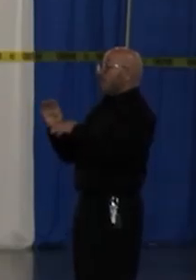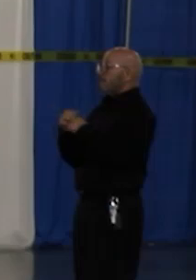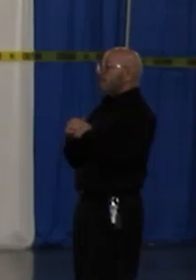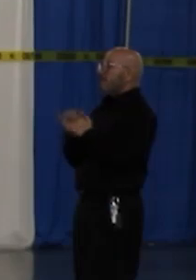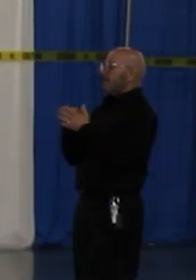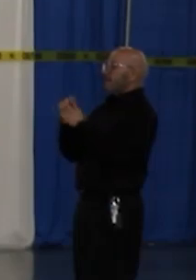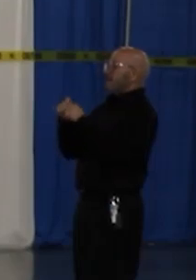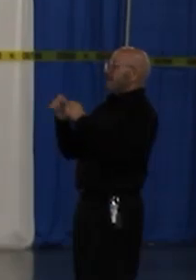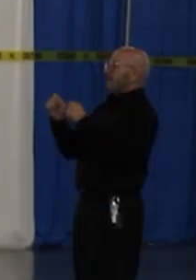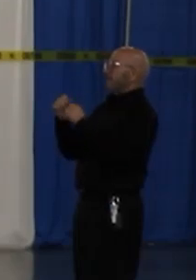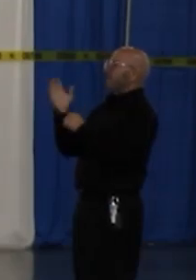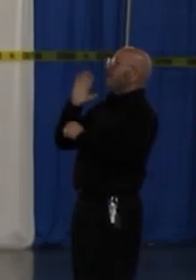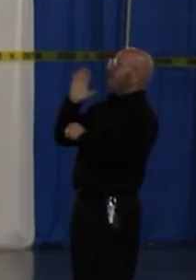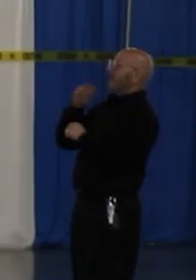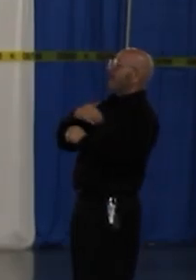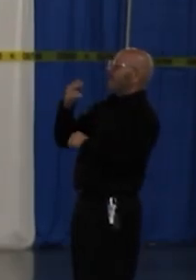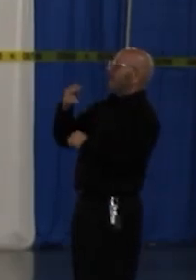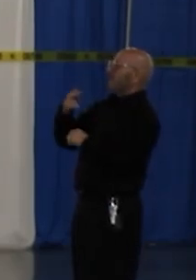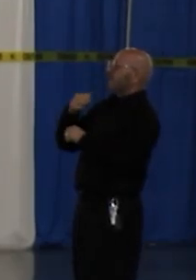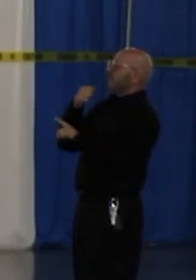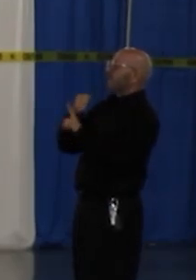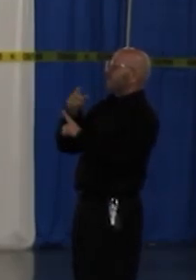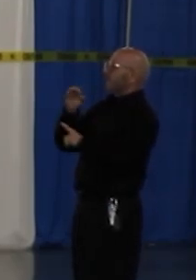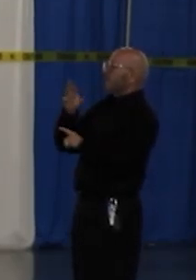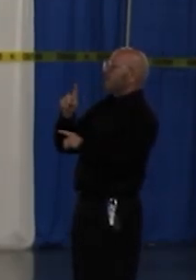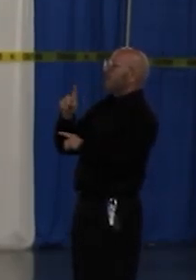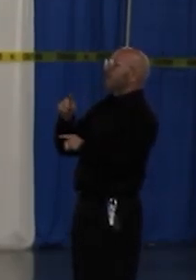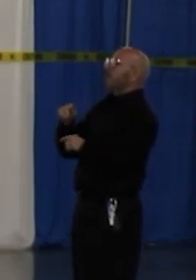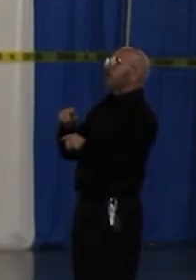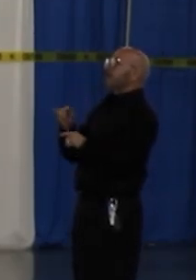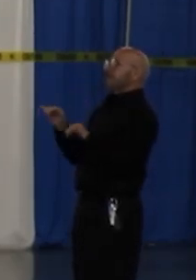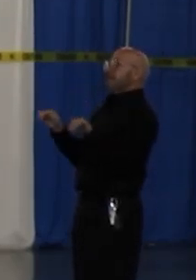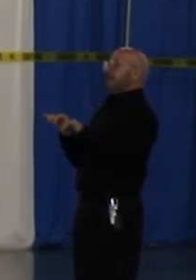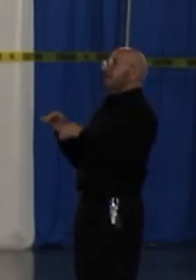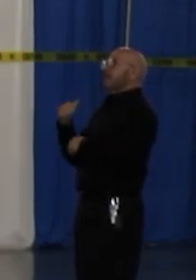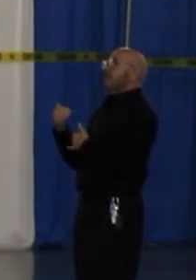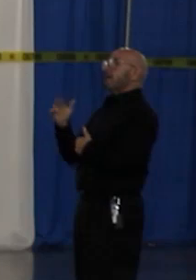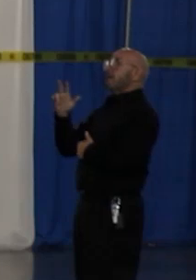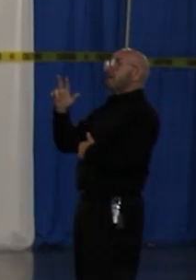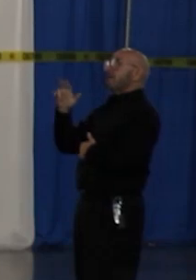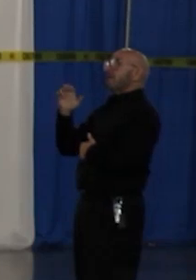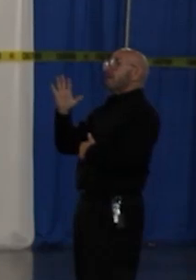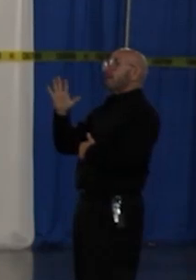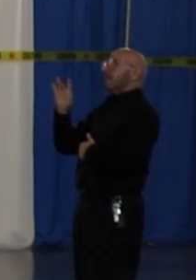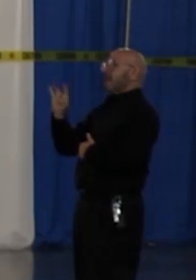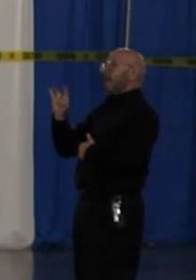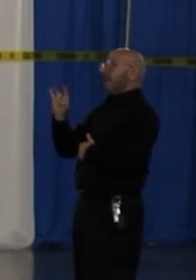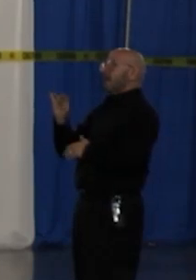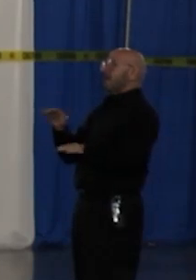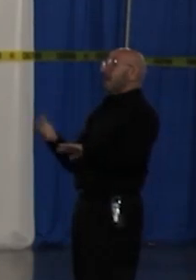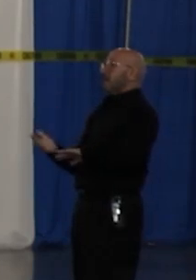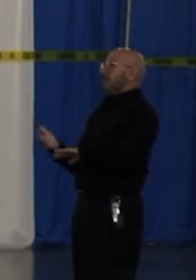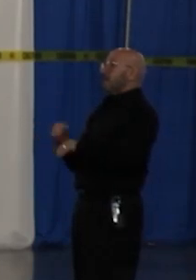for the second most on record. Another really big story was 358 fatalities in the United States last year, and this is